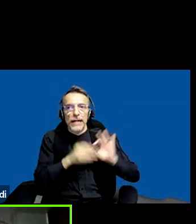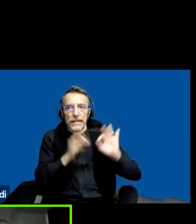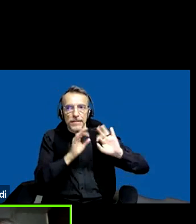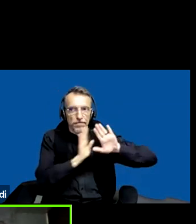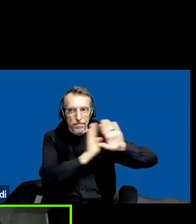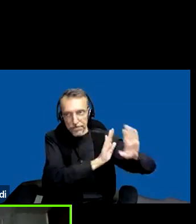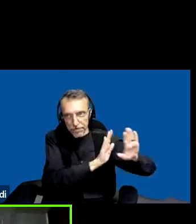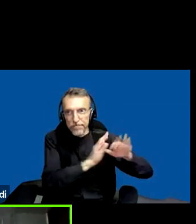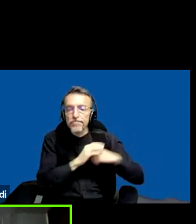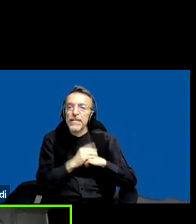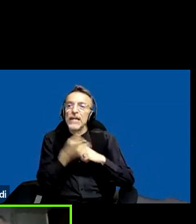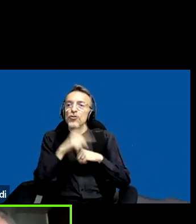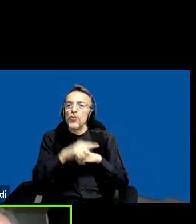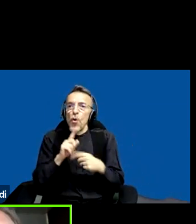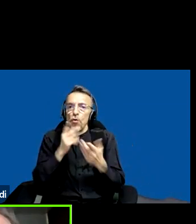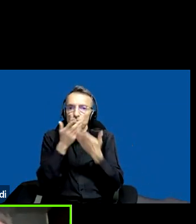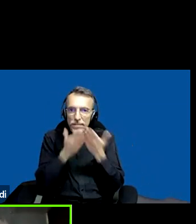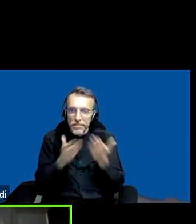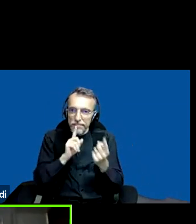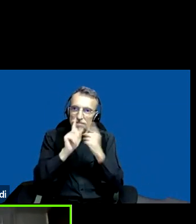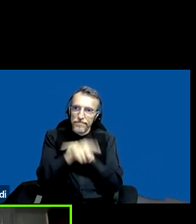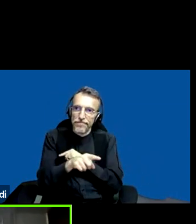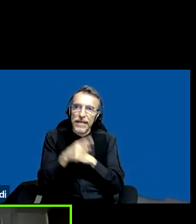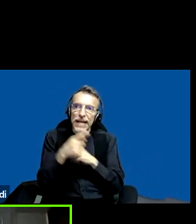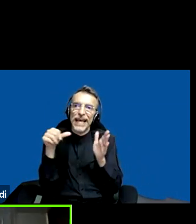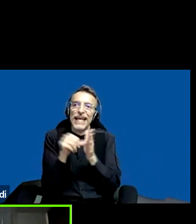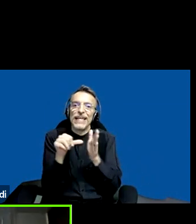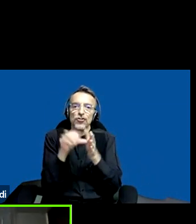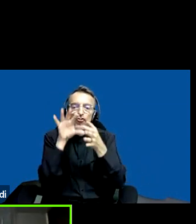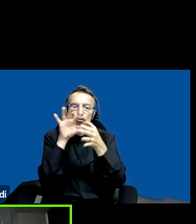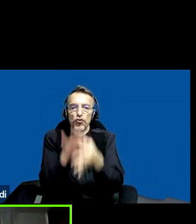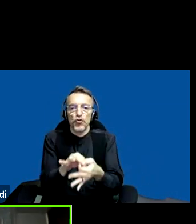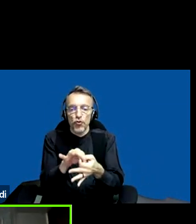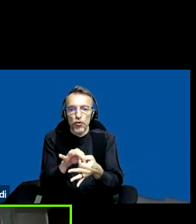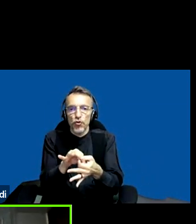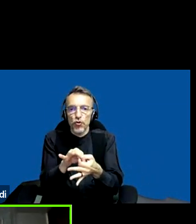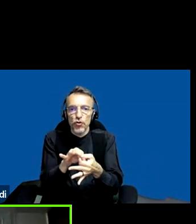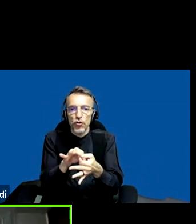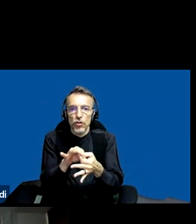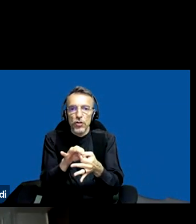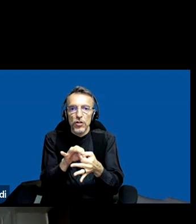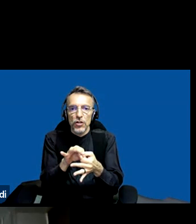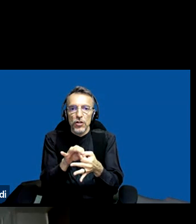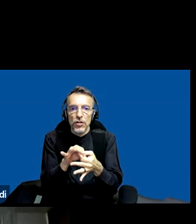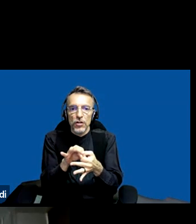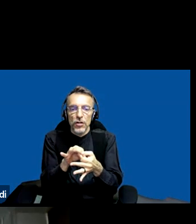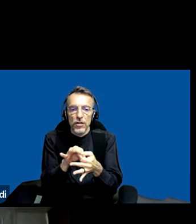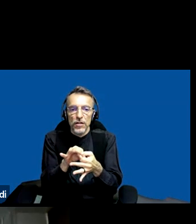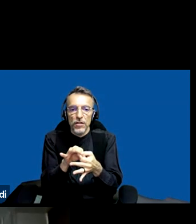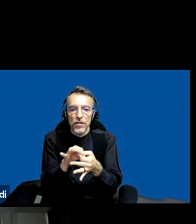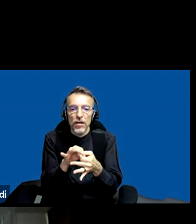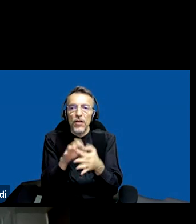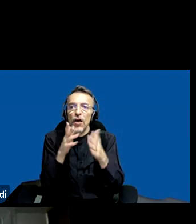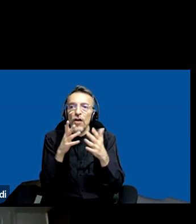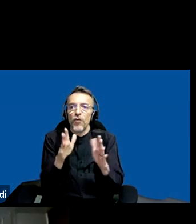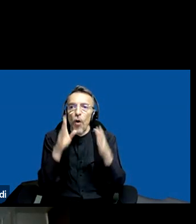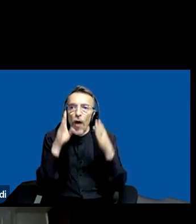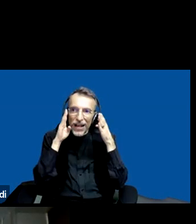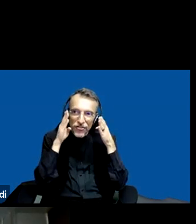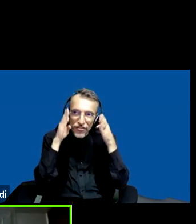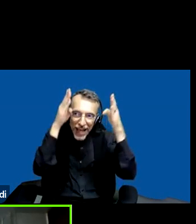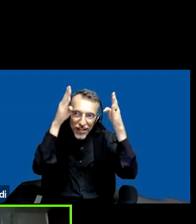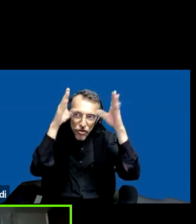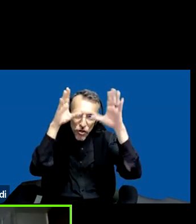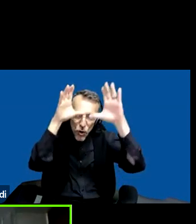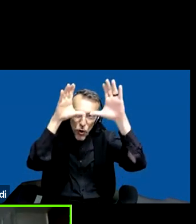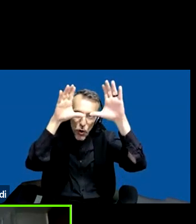with respect, just quickly to begin with, on this issue about not just the appropriateness of attention north or